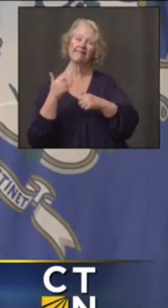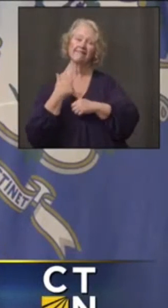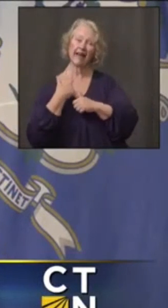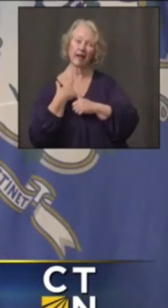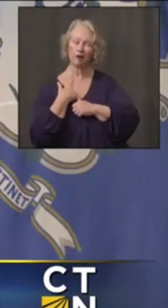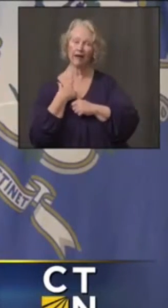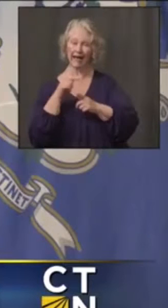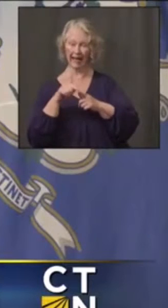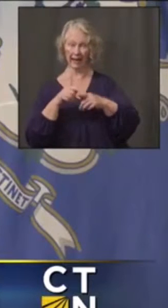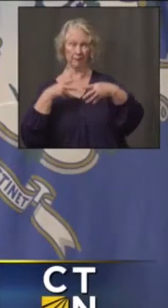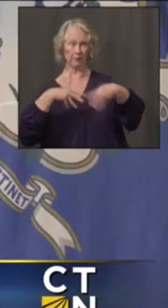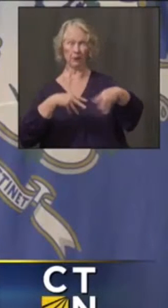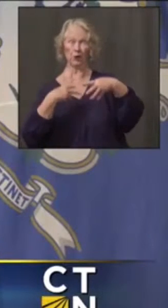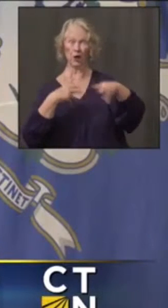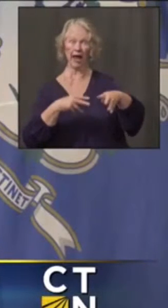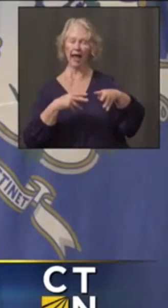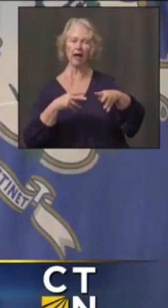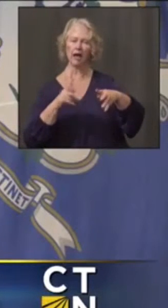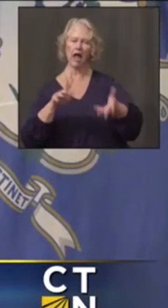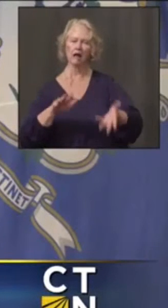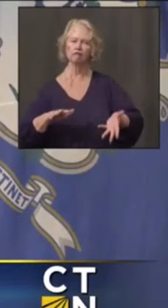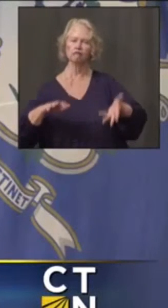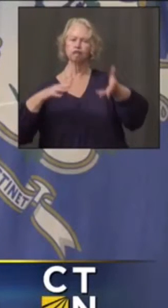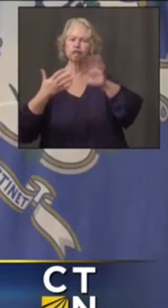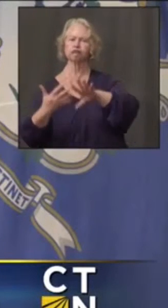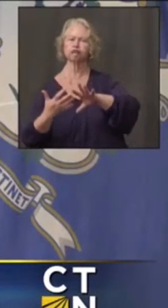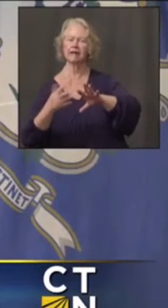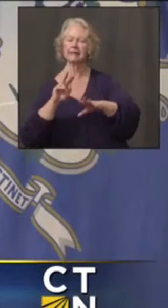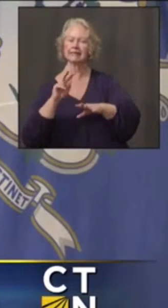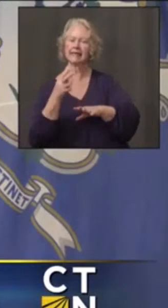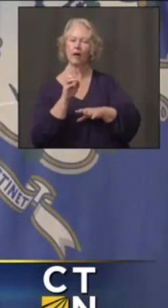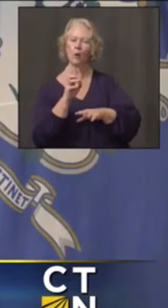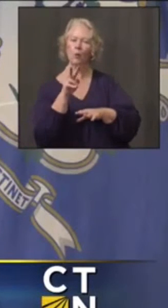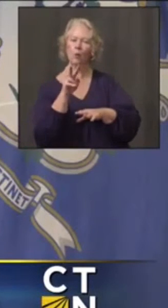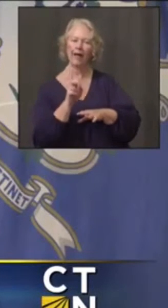wave of the pandemic back then, a little like we're having our